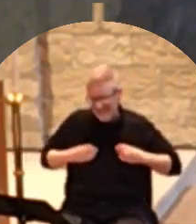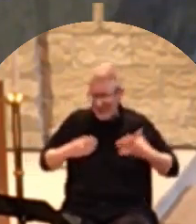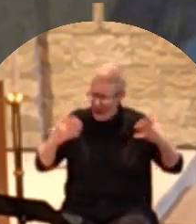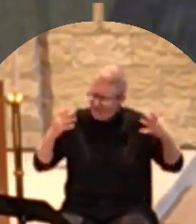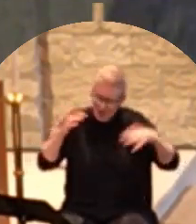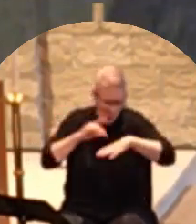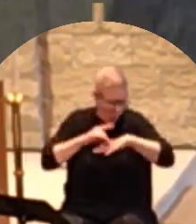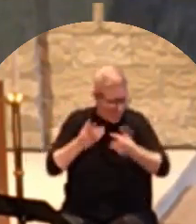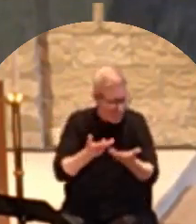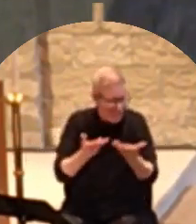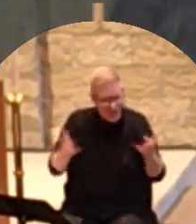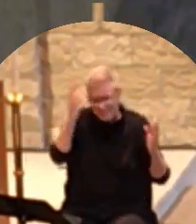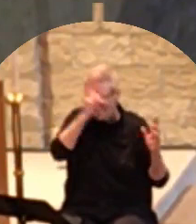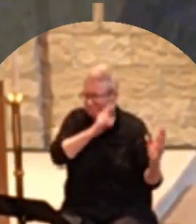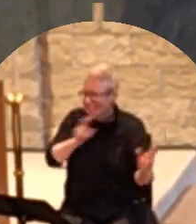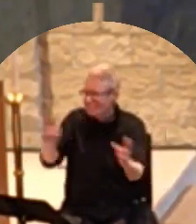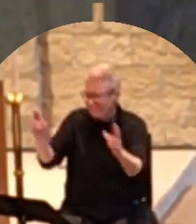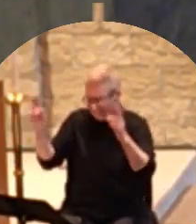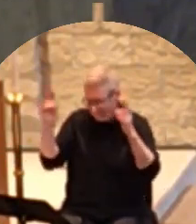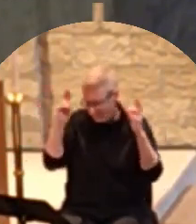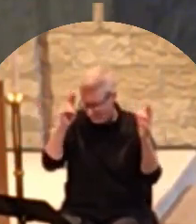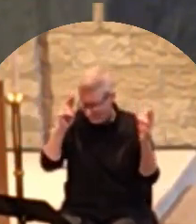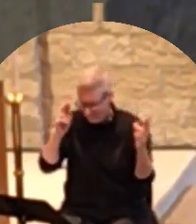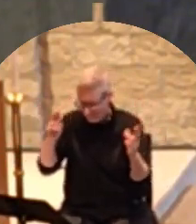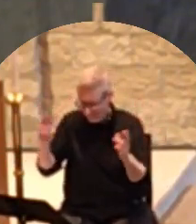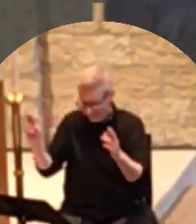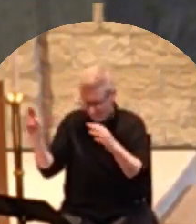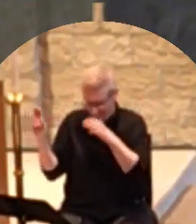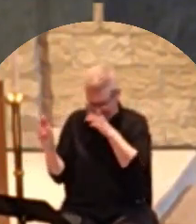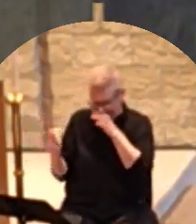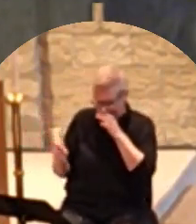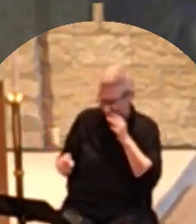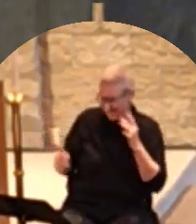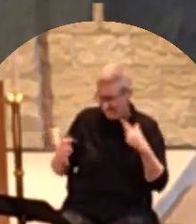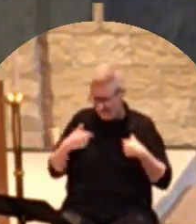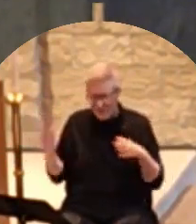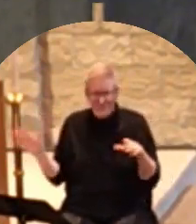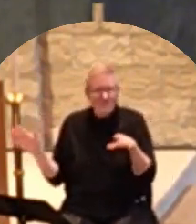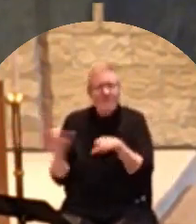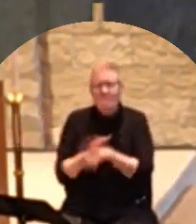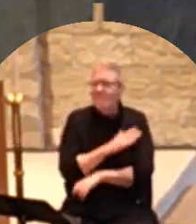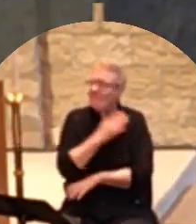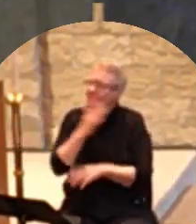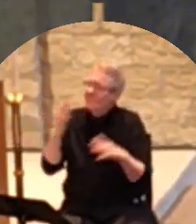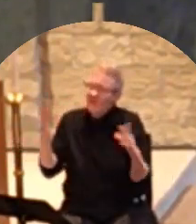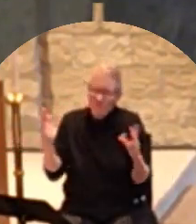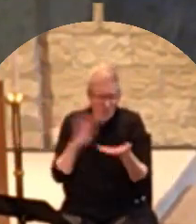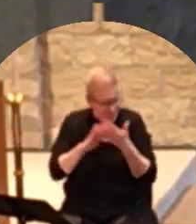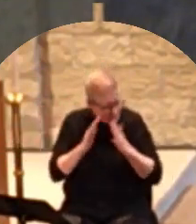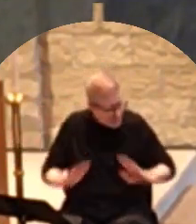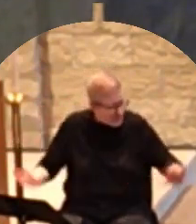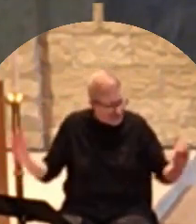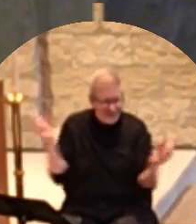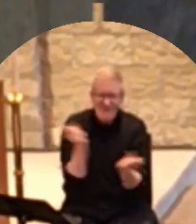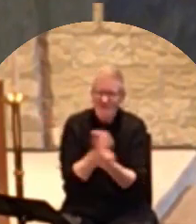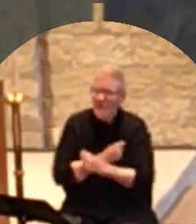unfaltering belief in peace and love and